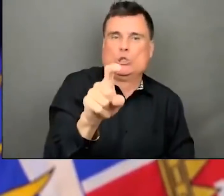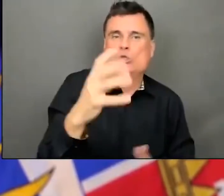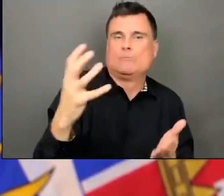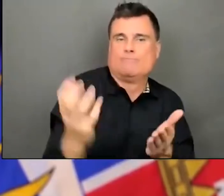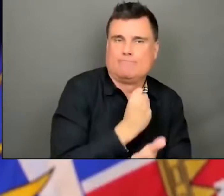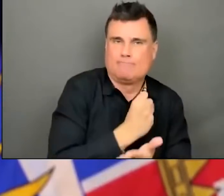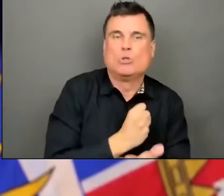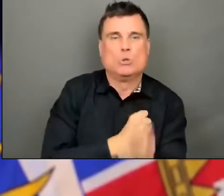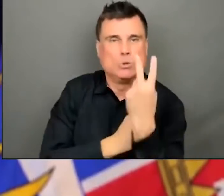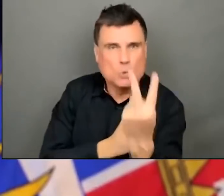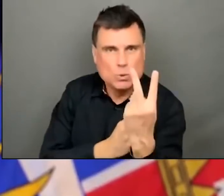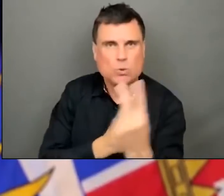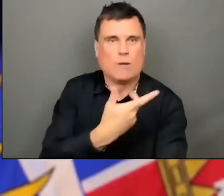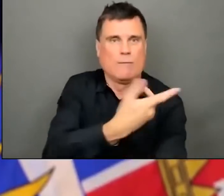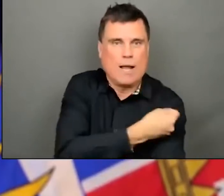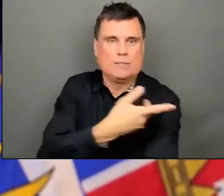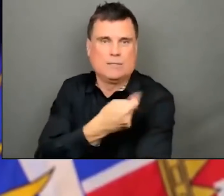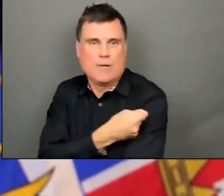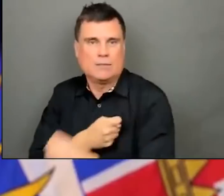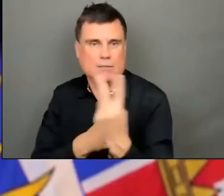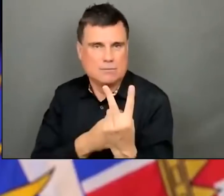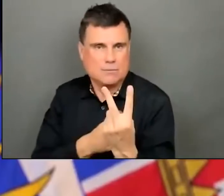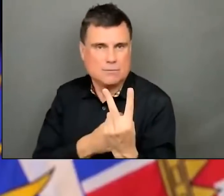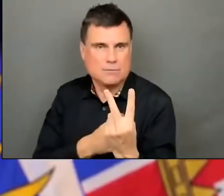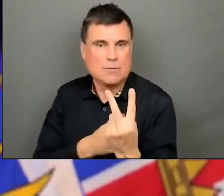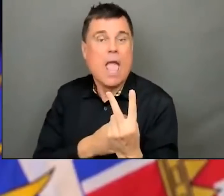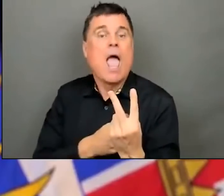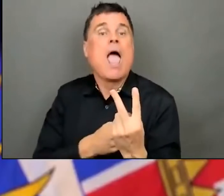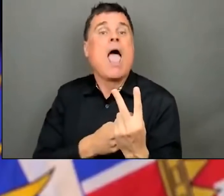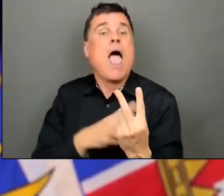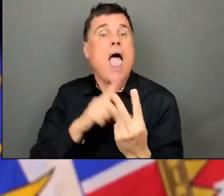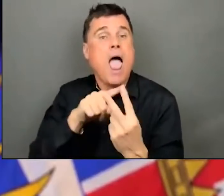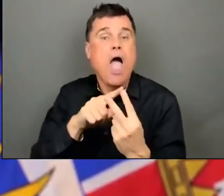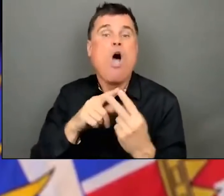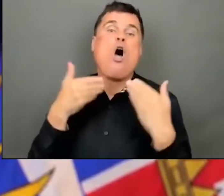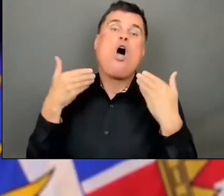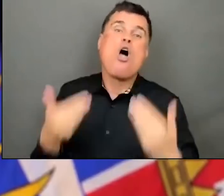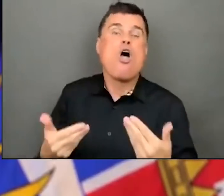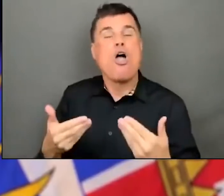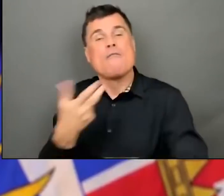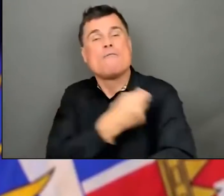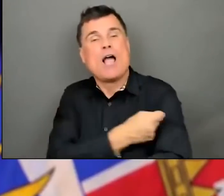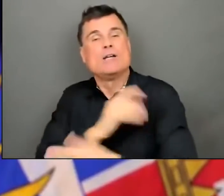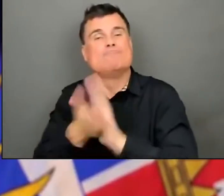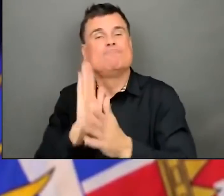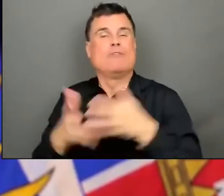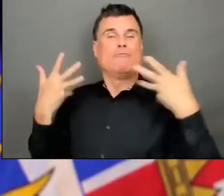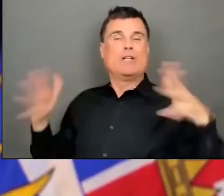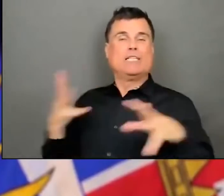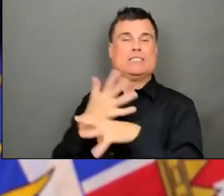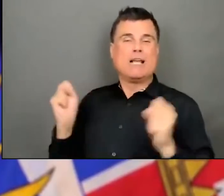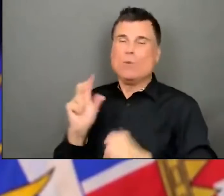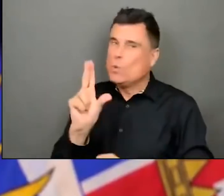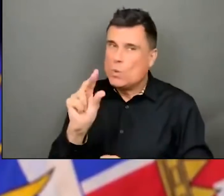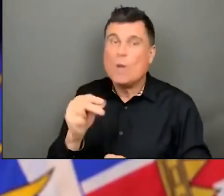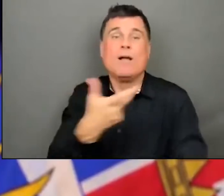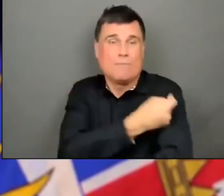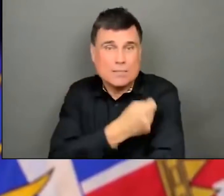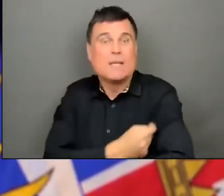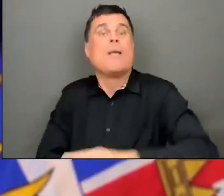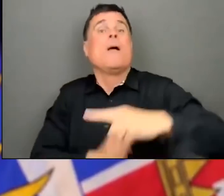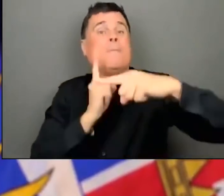with the measures that we've taken around healthcare workers and visitors, that we'll start to see that come down as well. But it just reminds us this